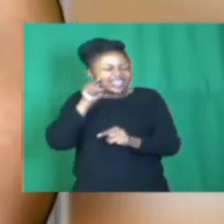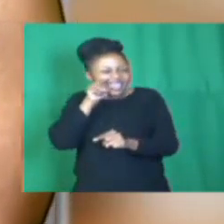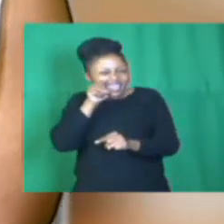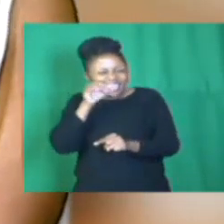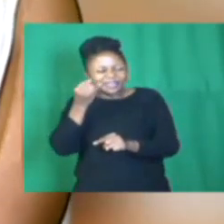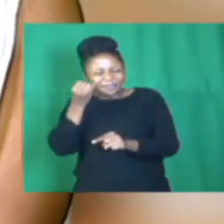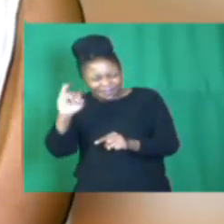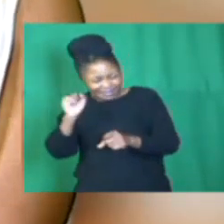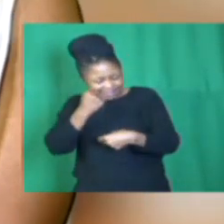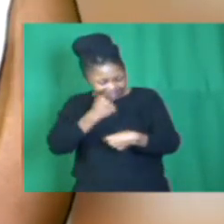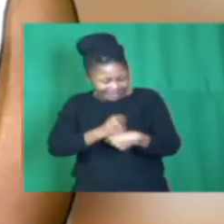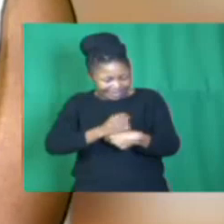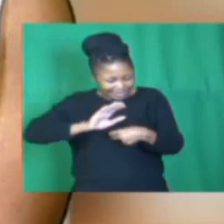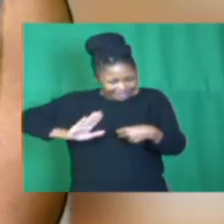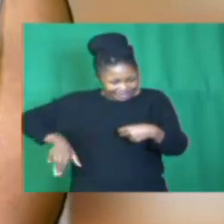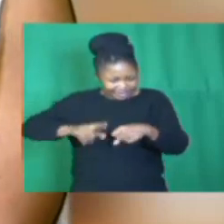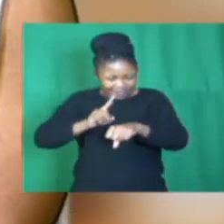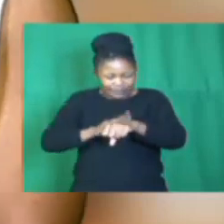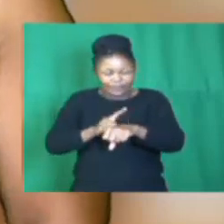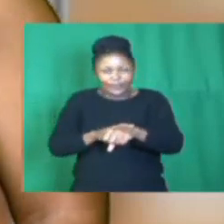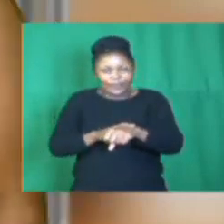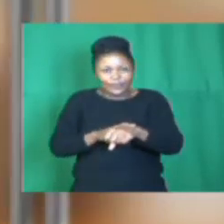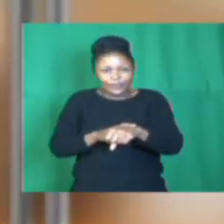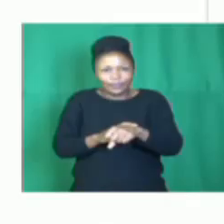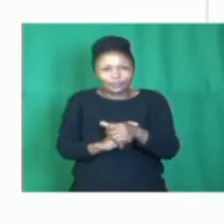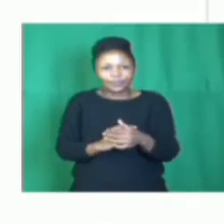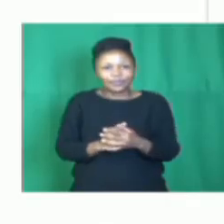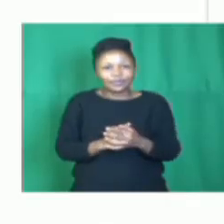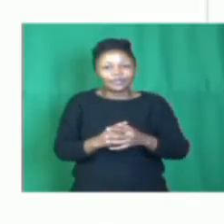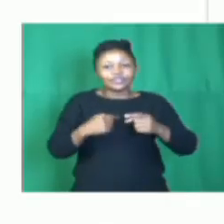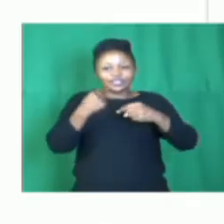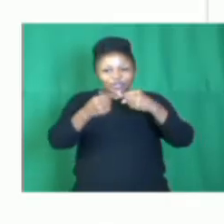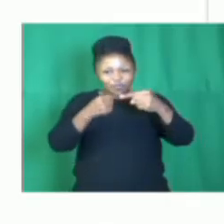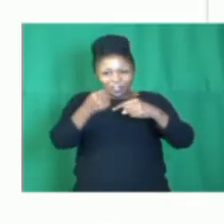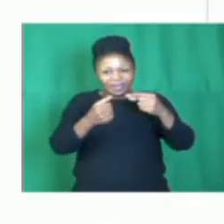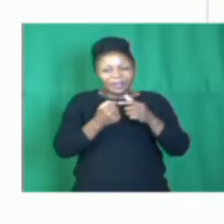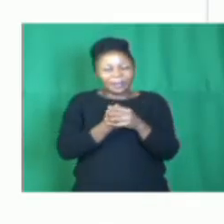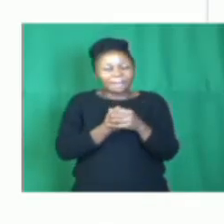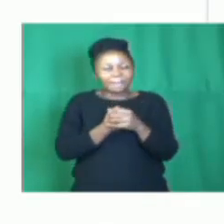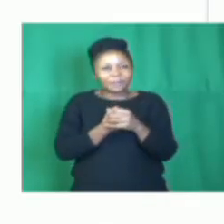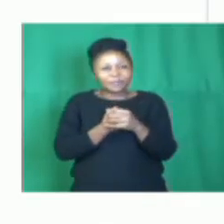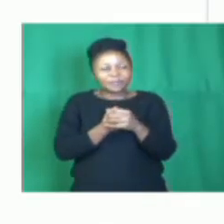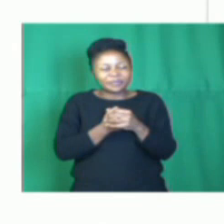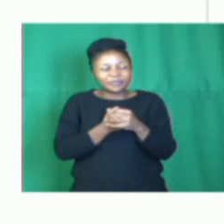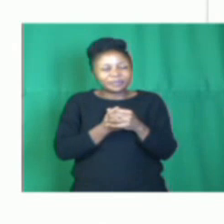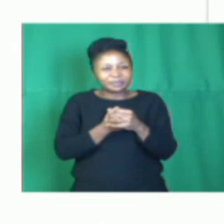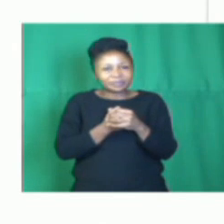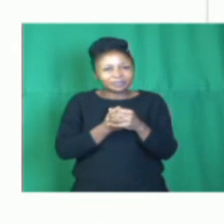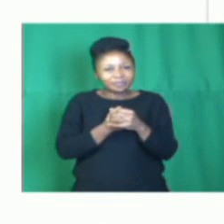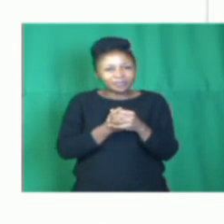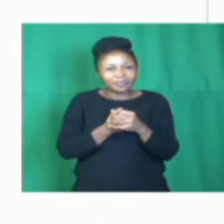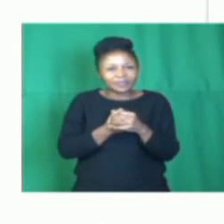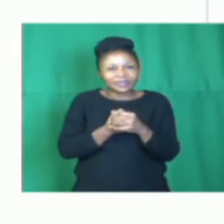you. Okay, then we move on to the next one. You are advised, my dear learner, to note words